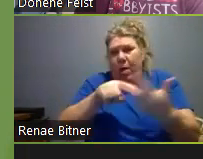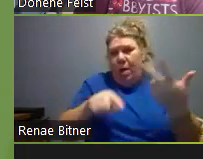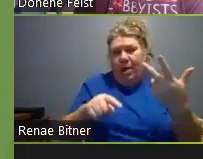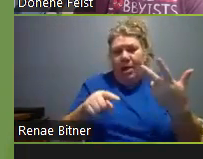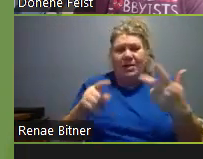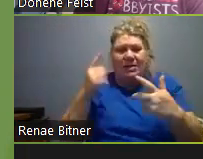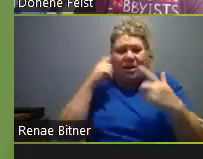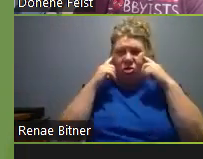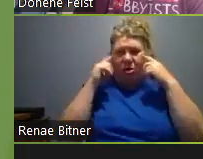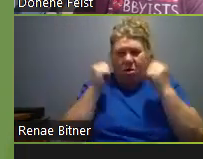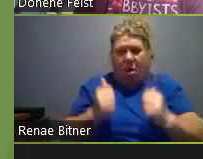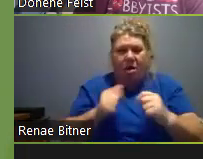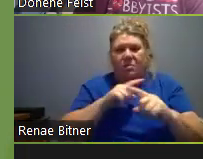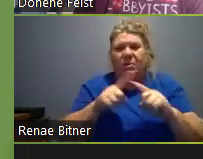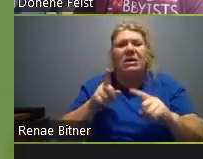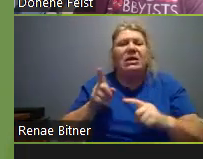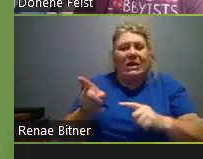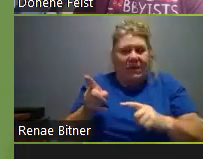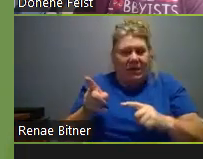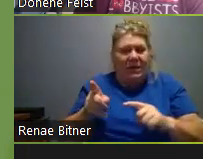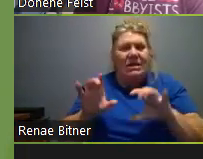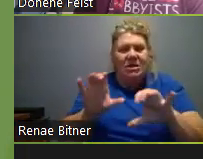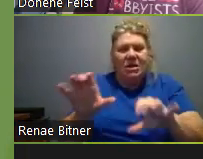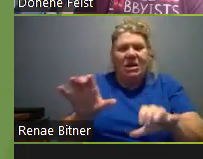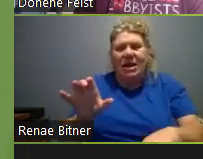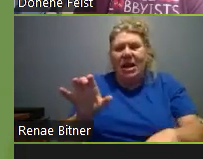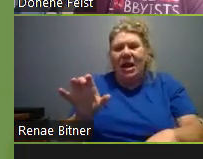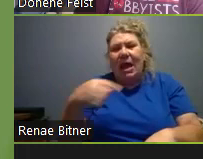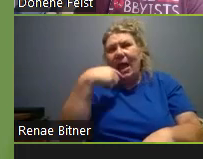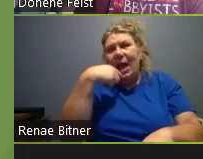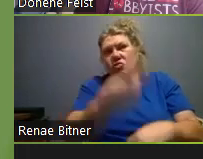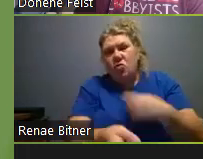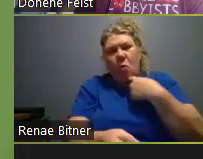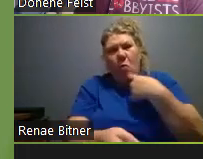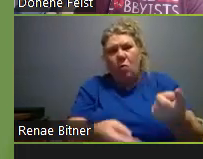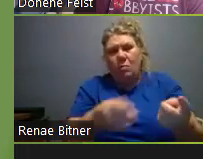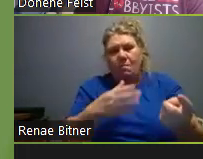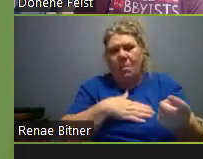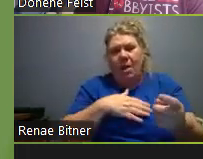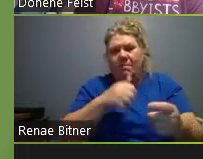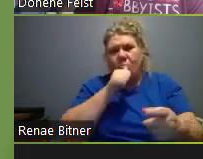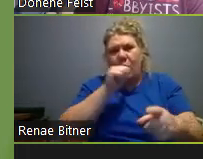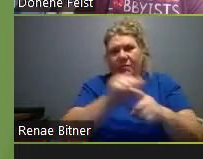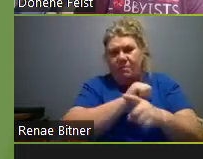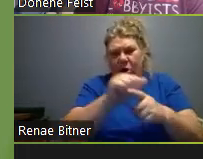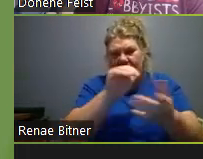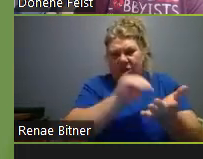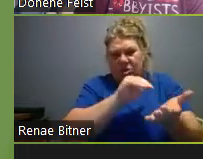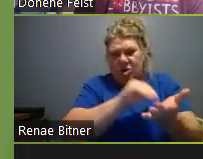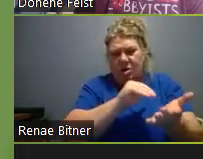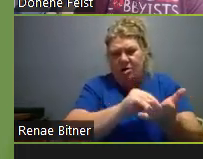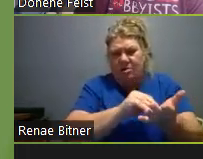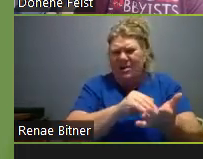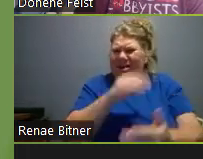but nonetheless, he did. And I kept telling the my private practice physician that there was